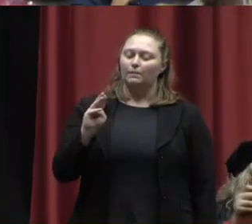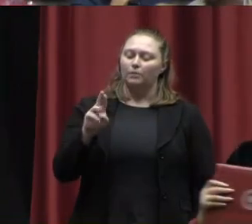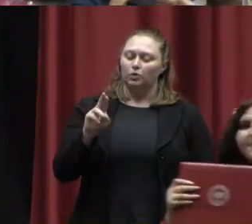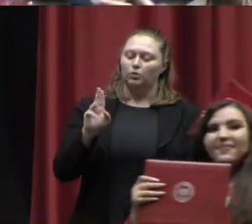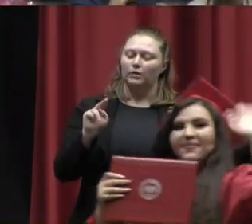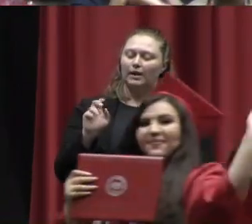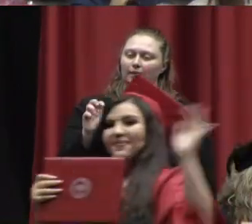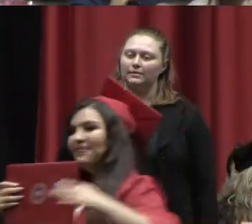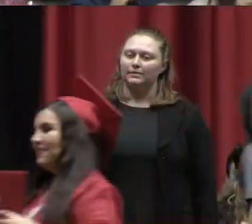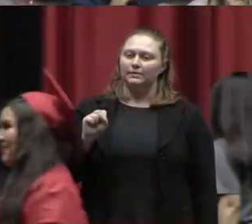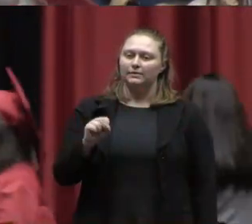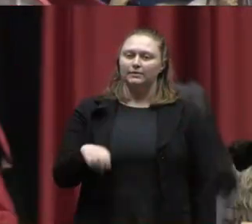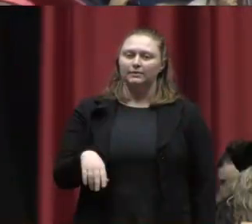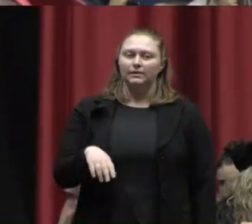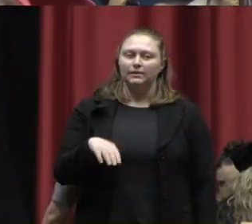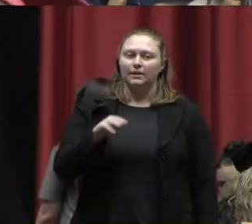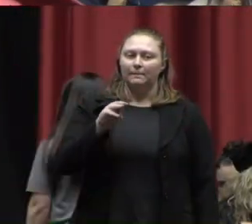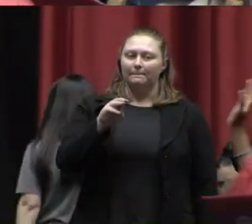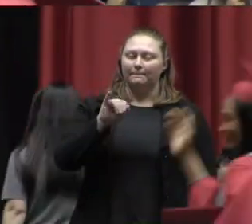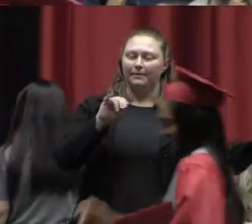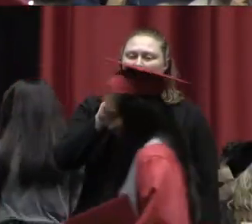Michaela Matier.